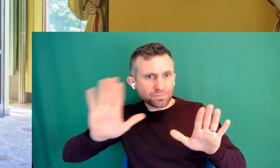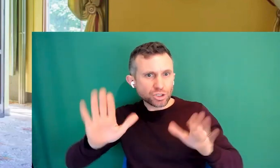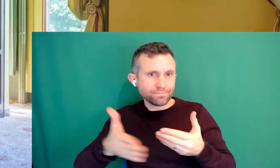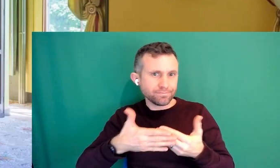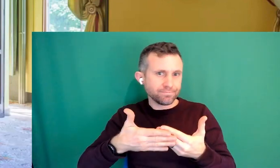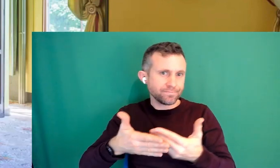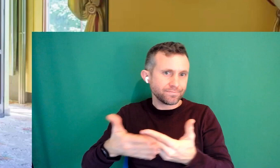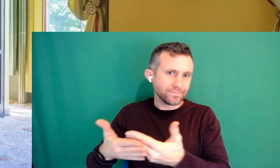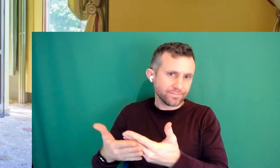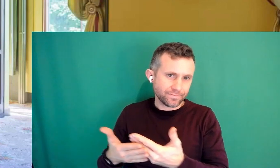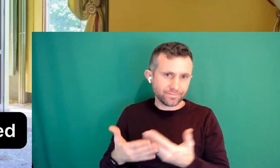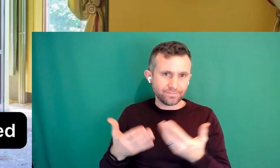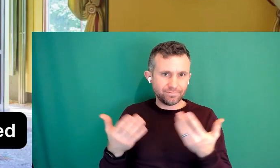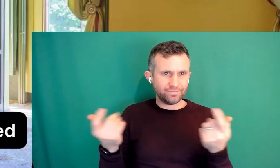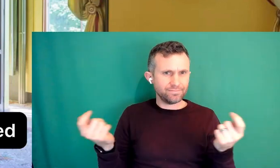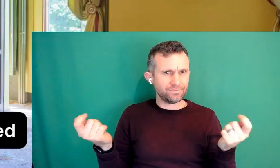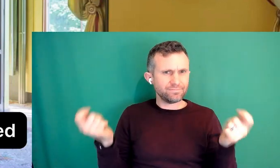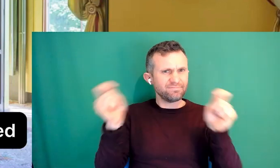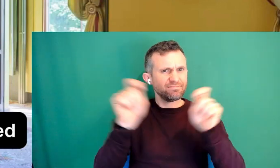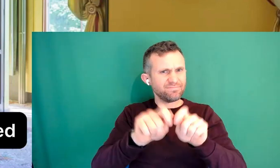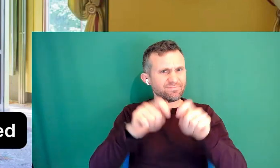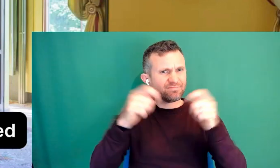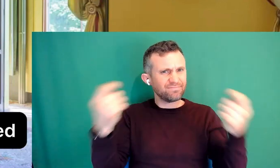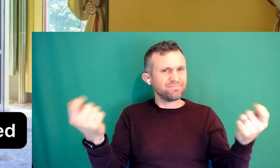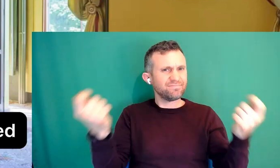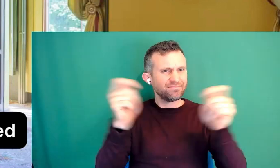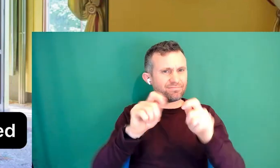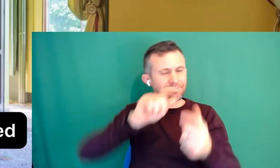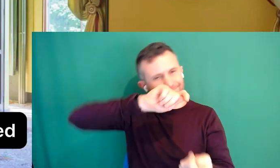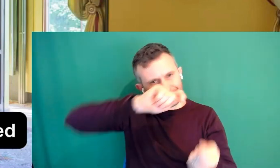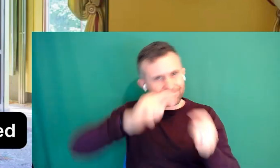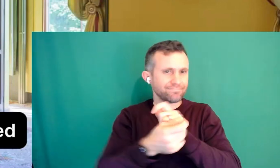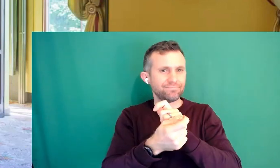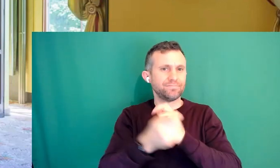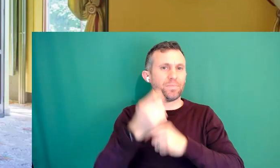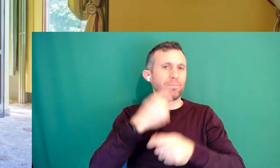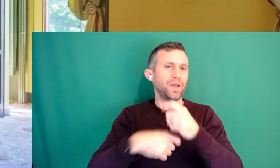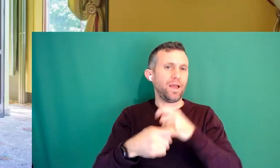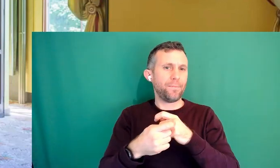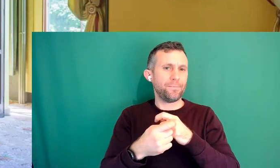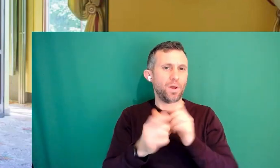only person Soane could bear to spend Christmas with after Eliza died.